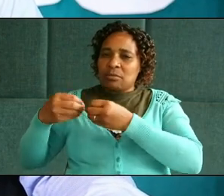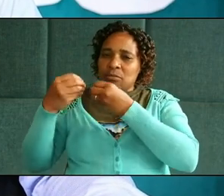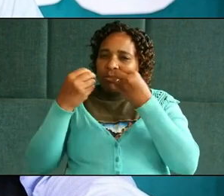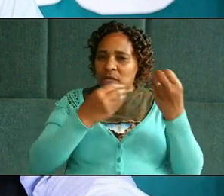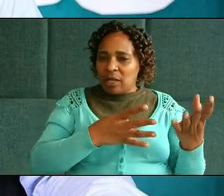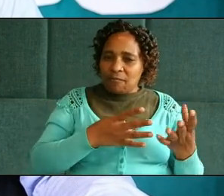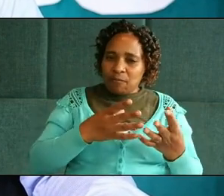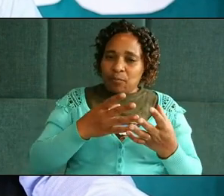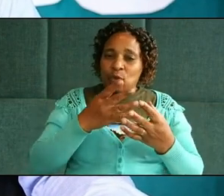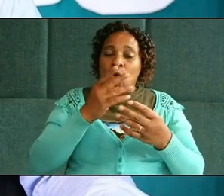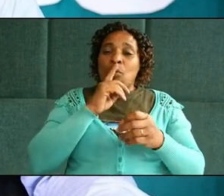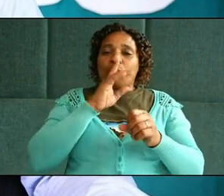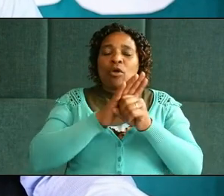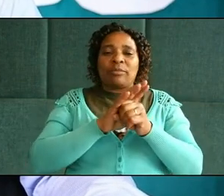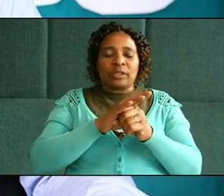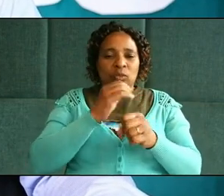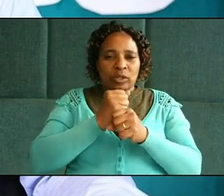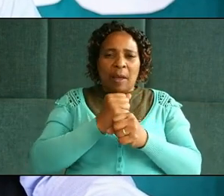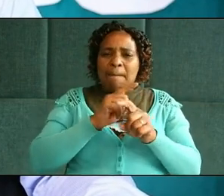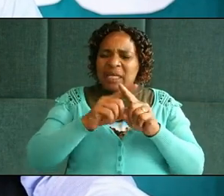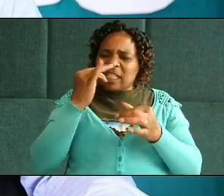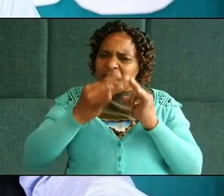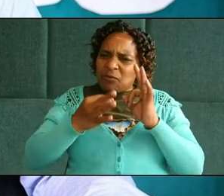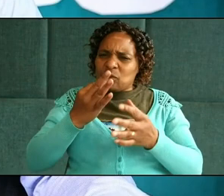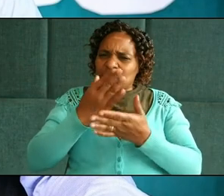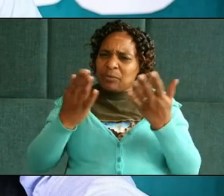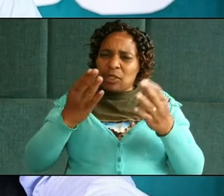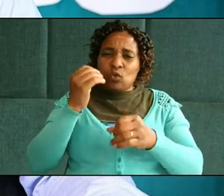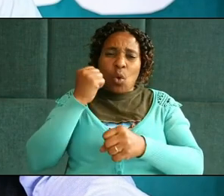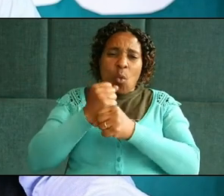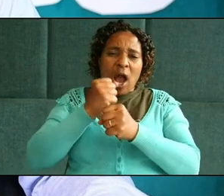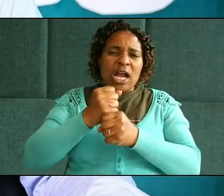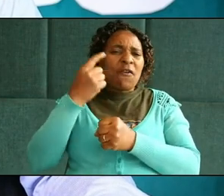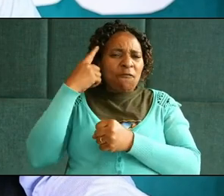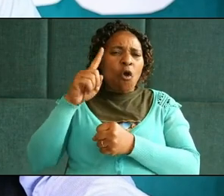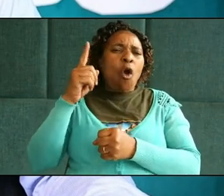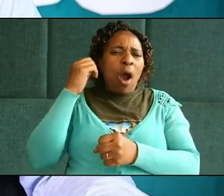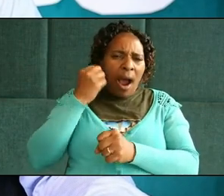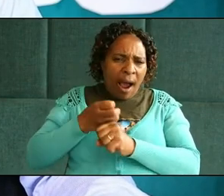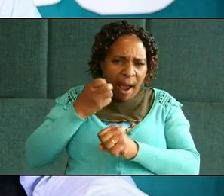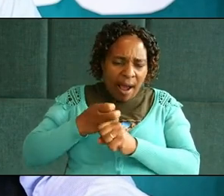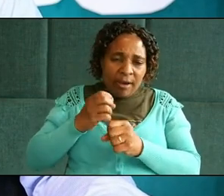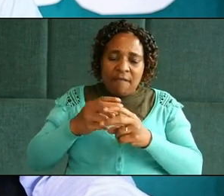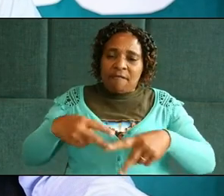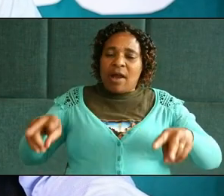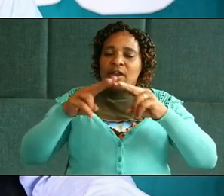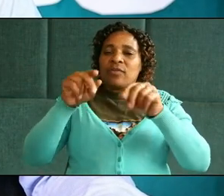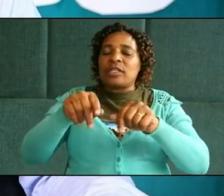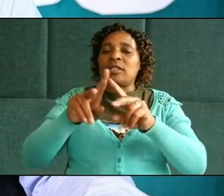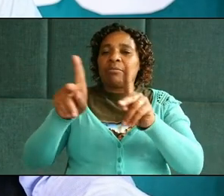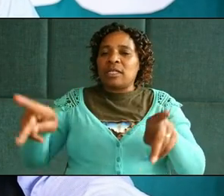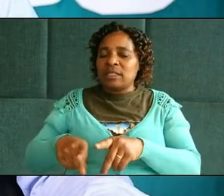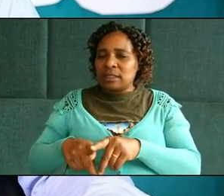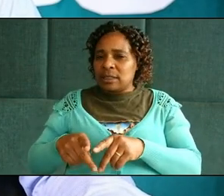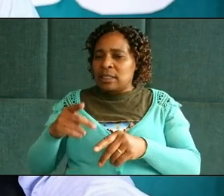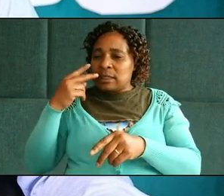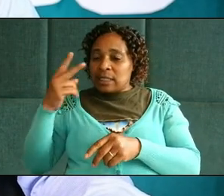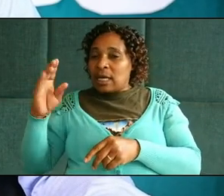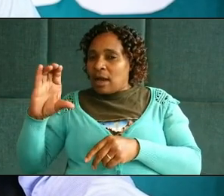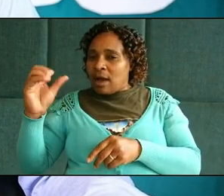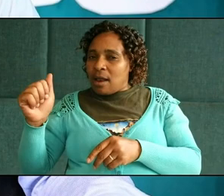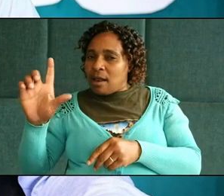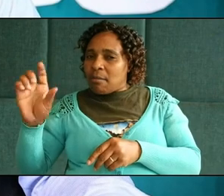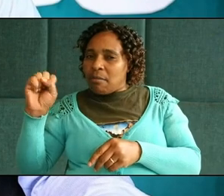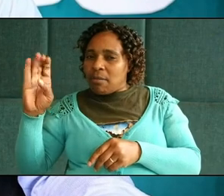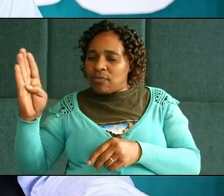But then again, something like you have worked so hard for, once you get it, you will value that place. Even look at Caleb, it was like, this is the place I